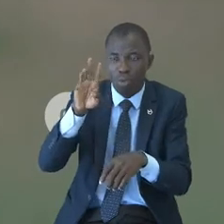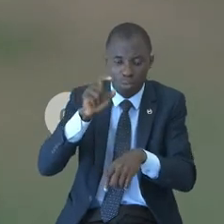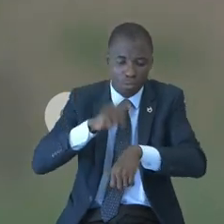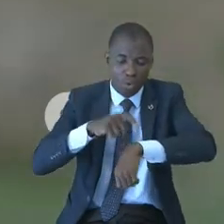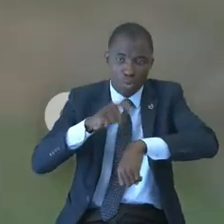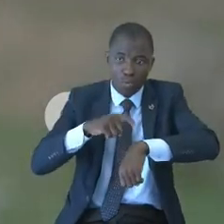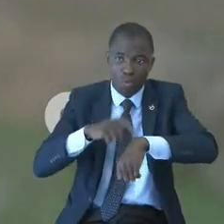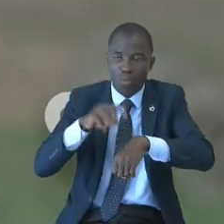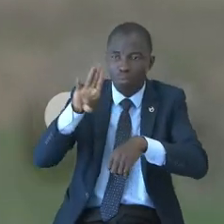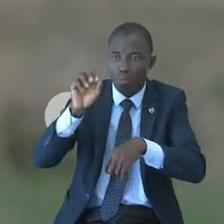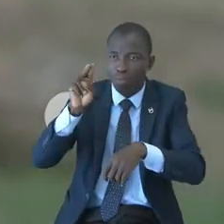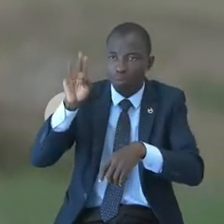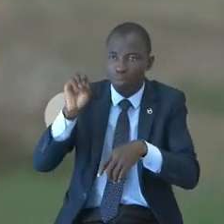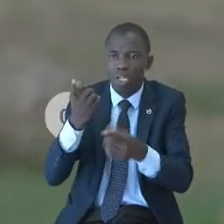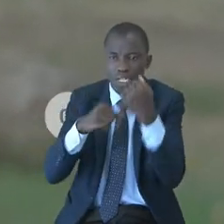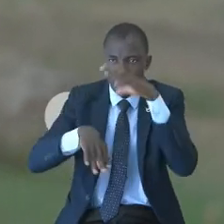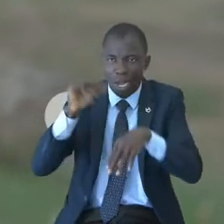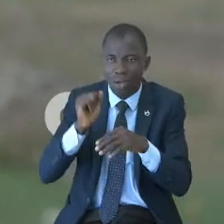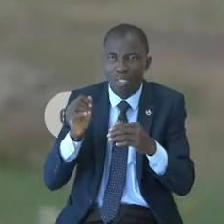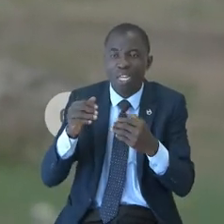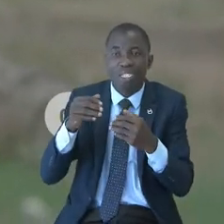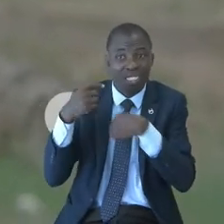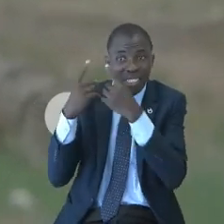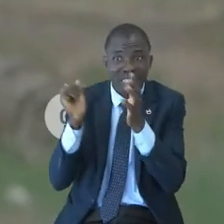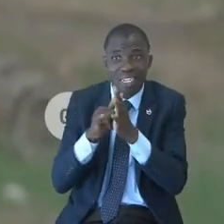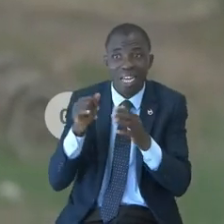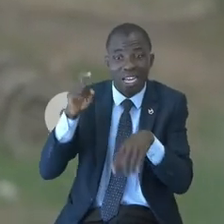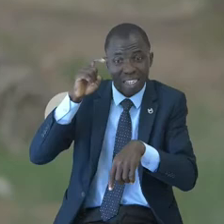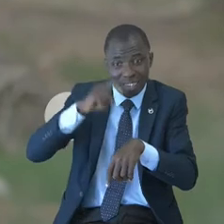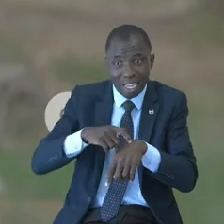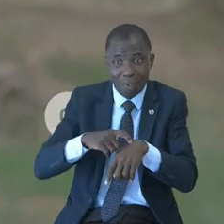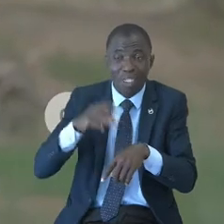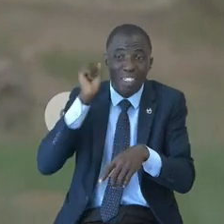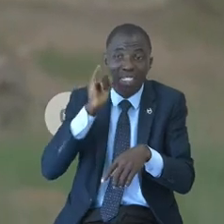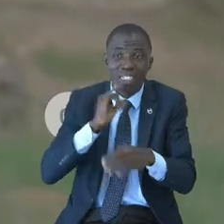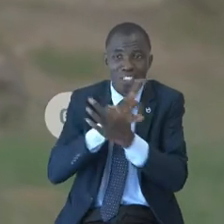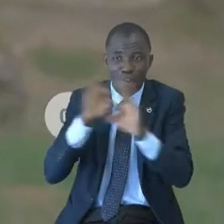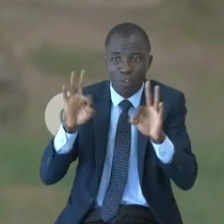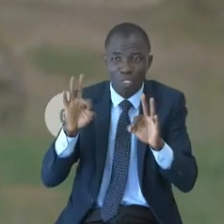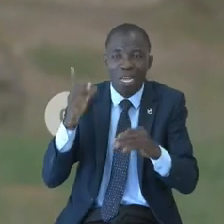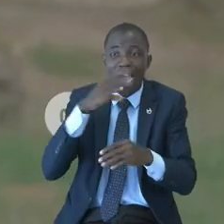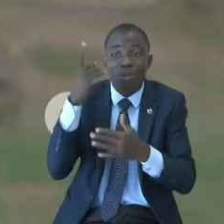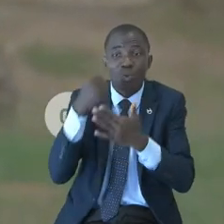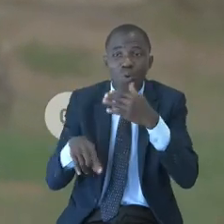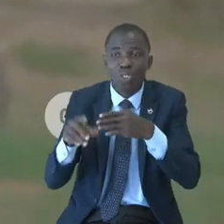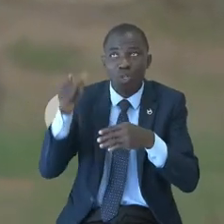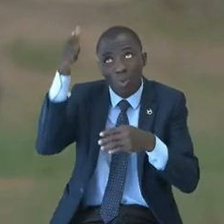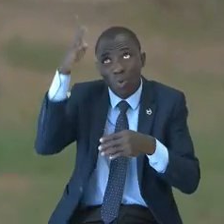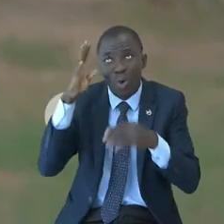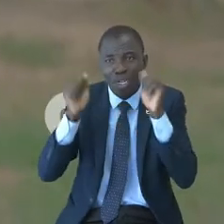And since then, I've been freed. Whatever the Lord cannot do does not exist.